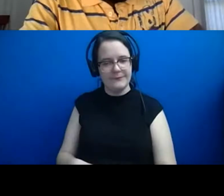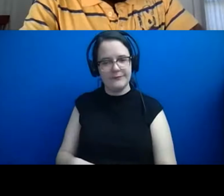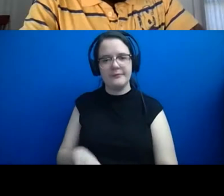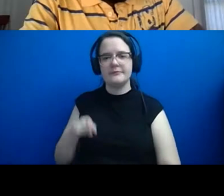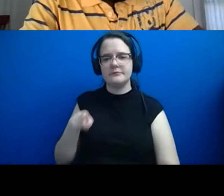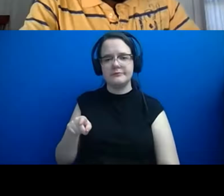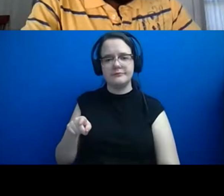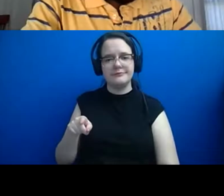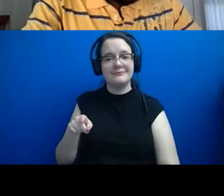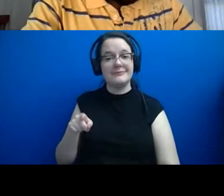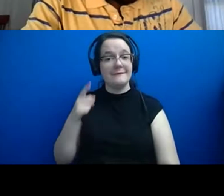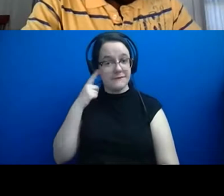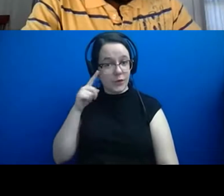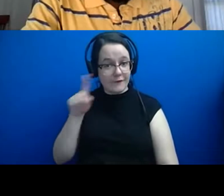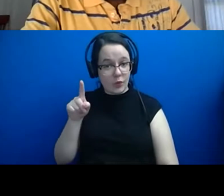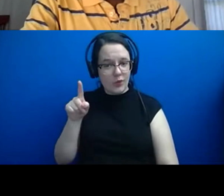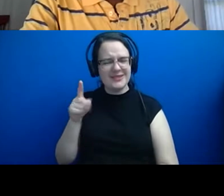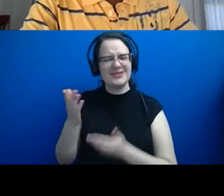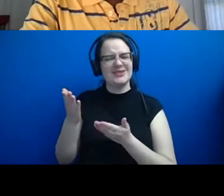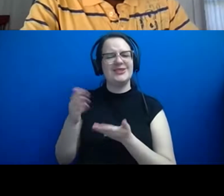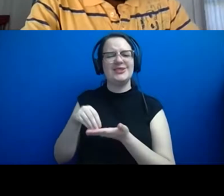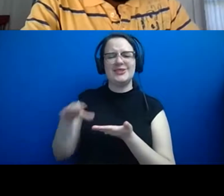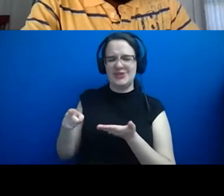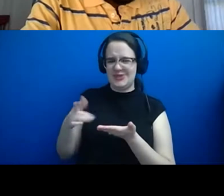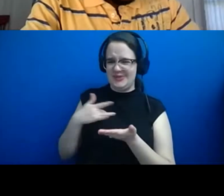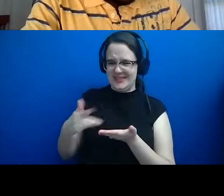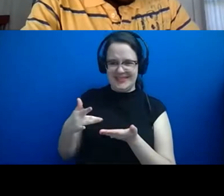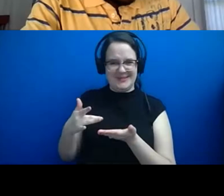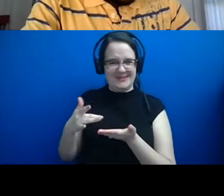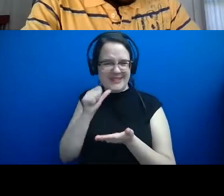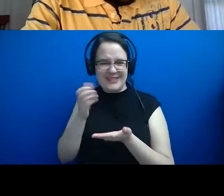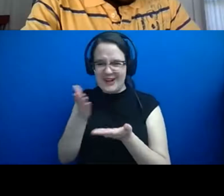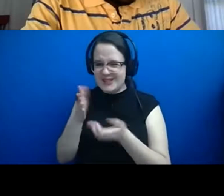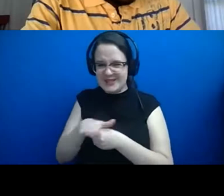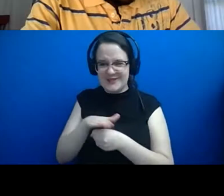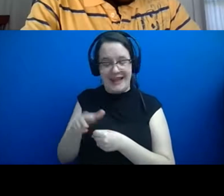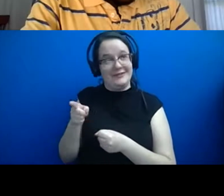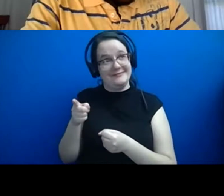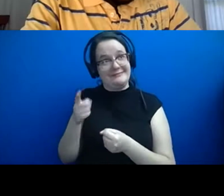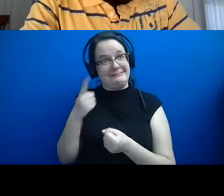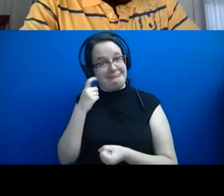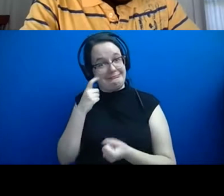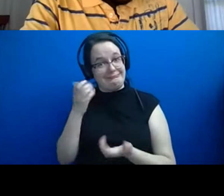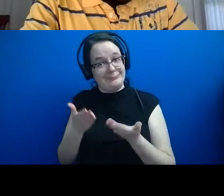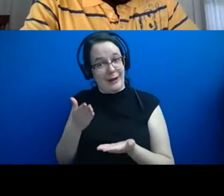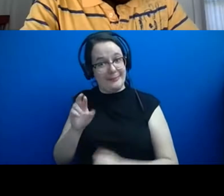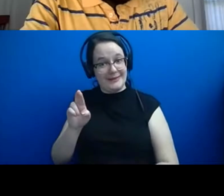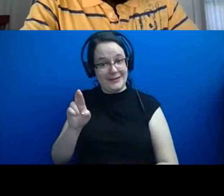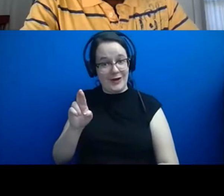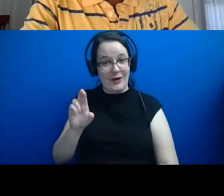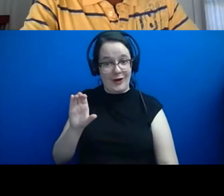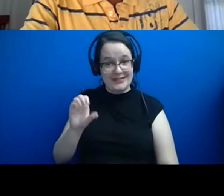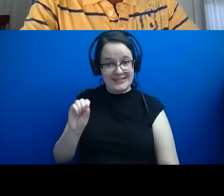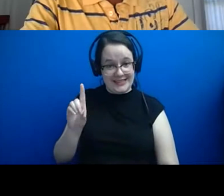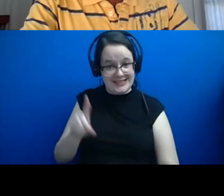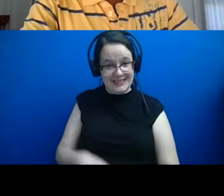for underserved students, probably in the Rochester City School District. So we definitely are